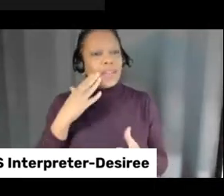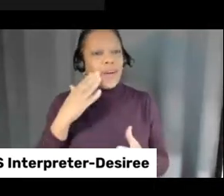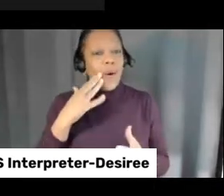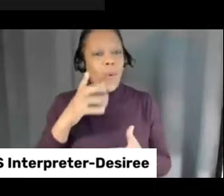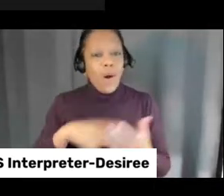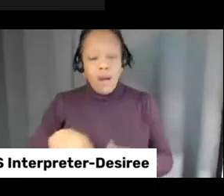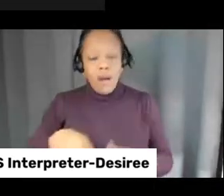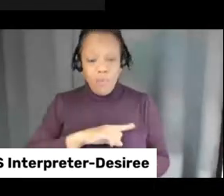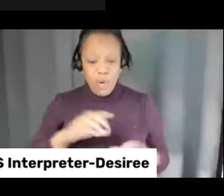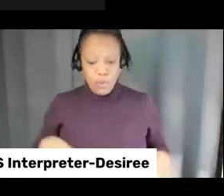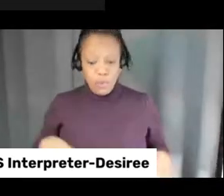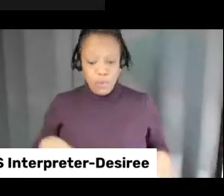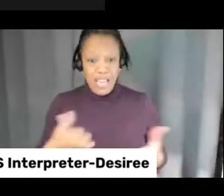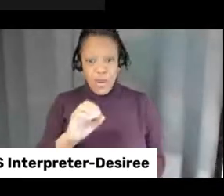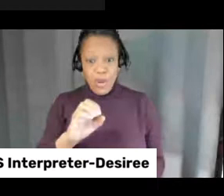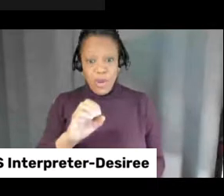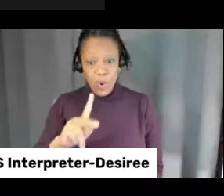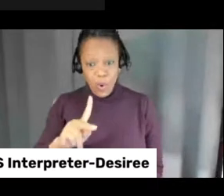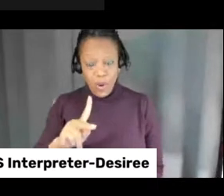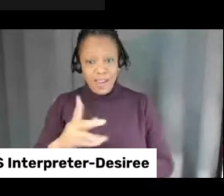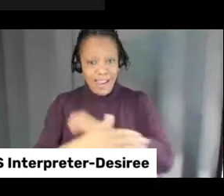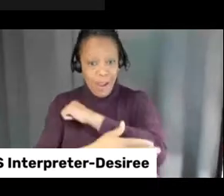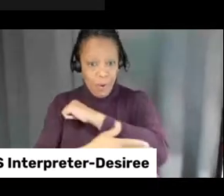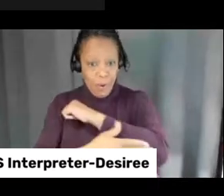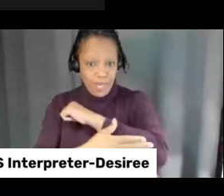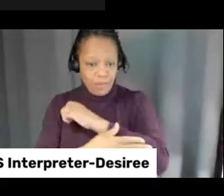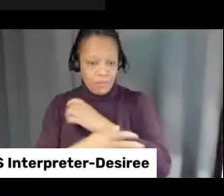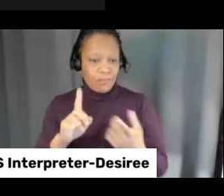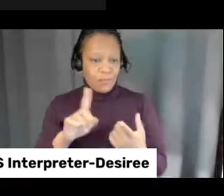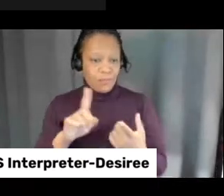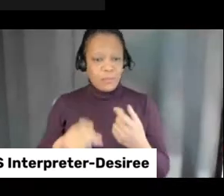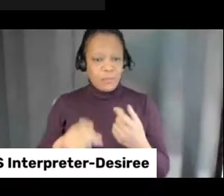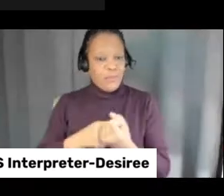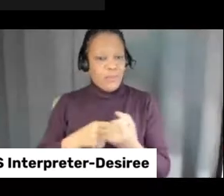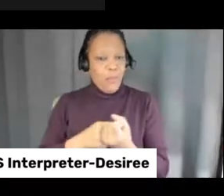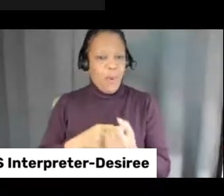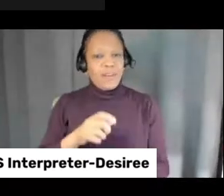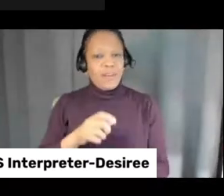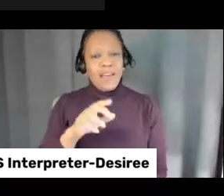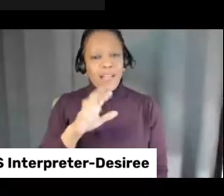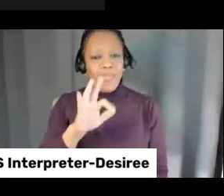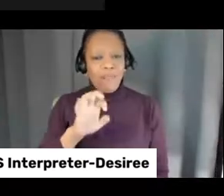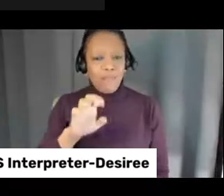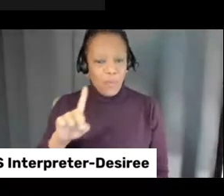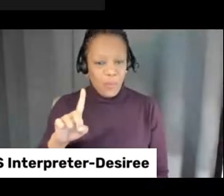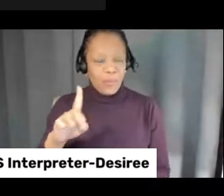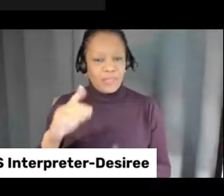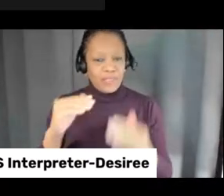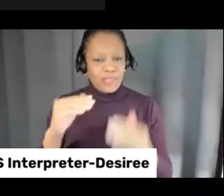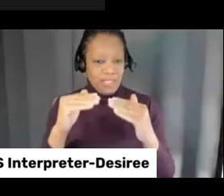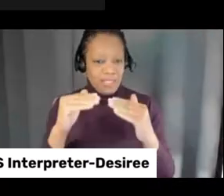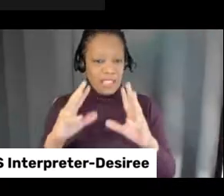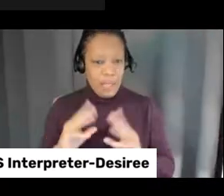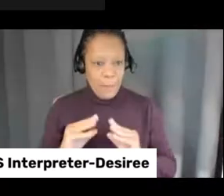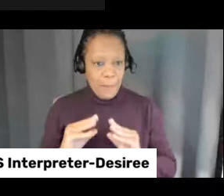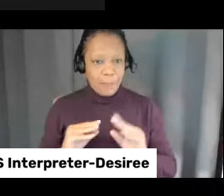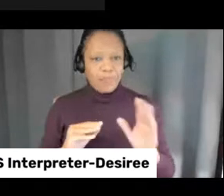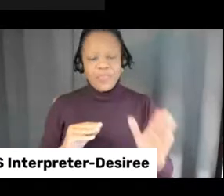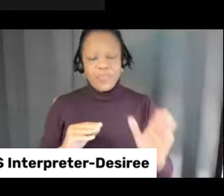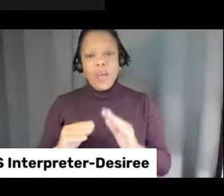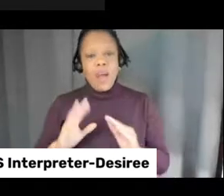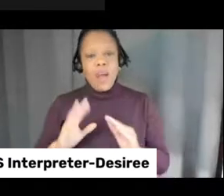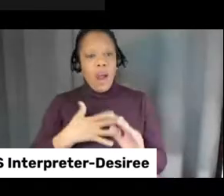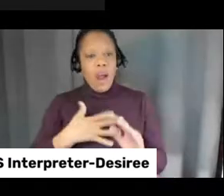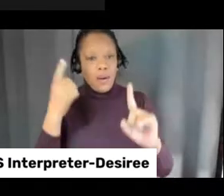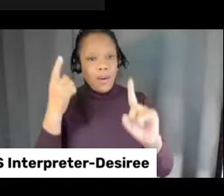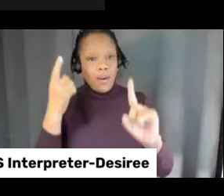for your patience and for joining us. So we're going to go over some of the objectives that we have for this panel.